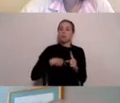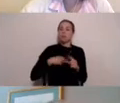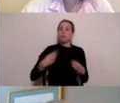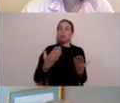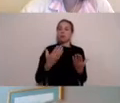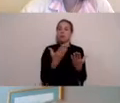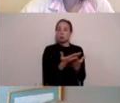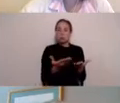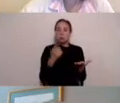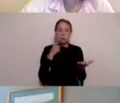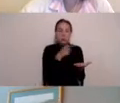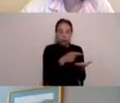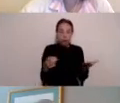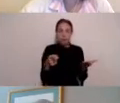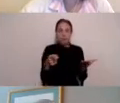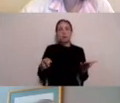healthcare providers to advocate.